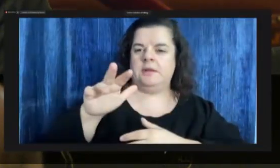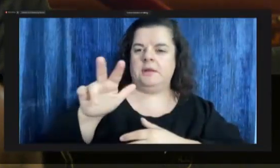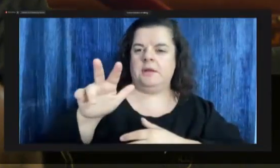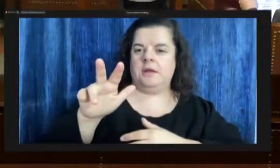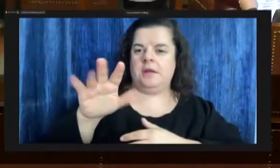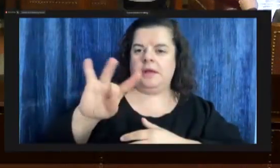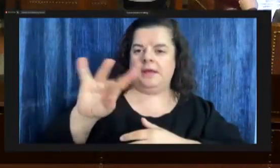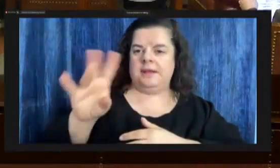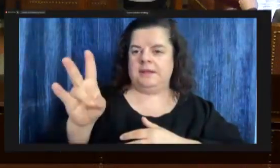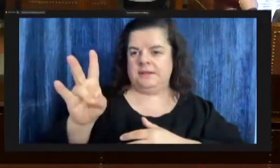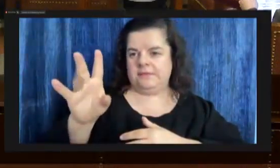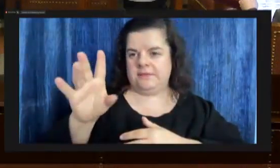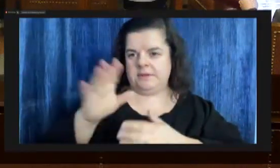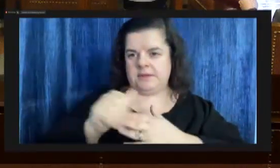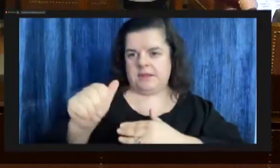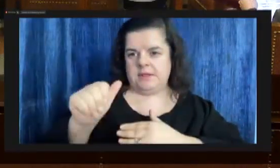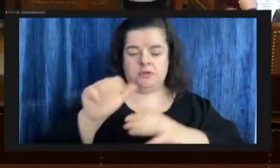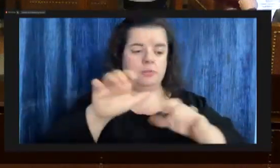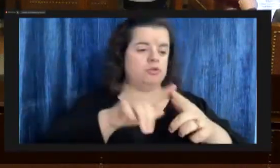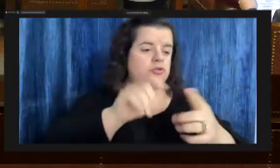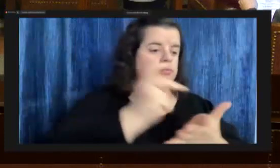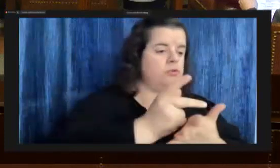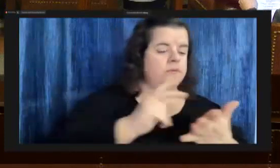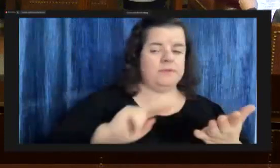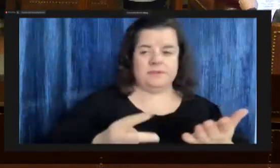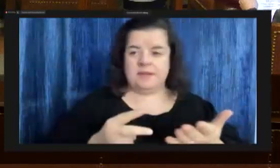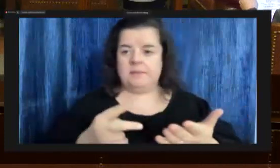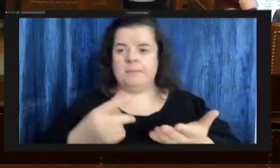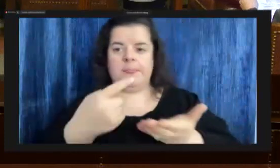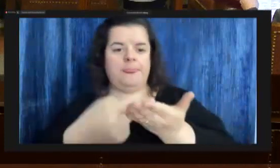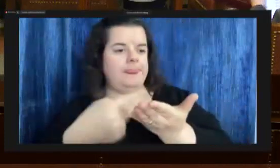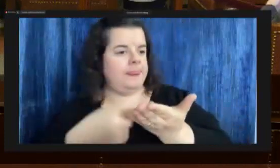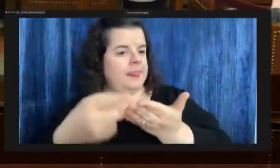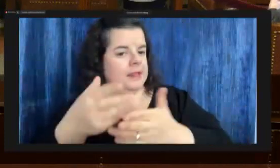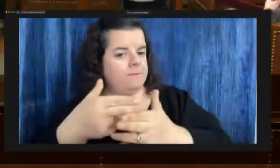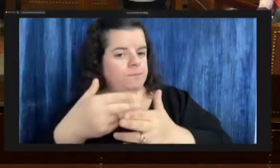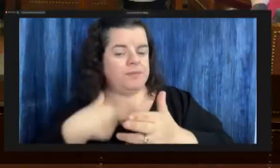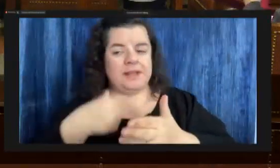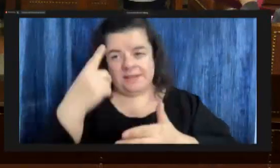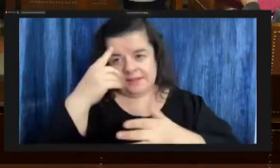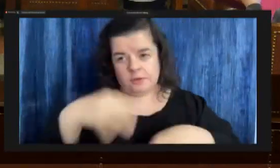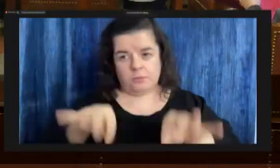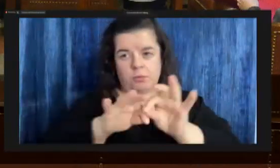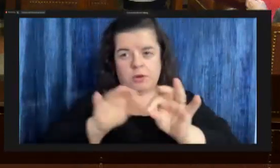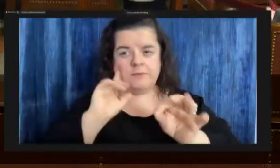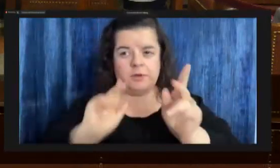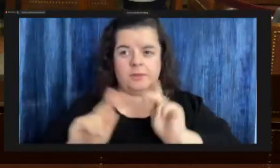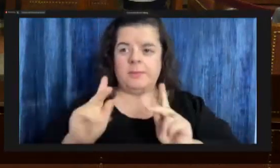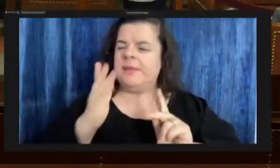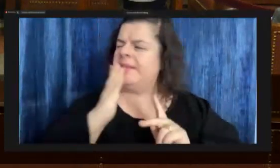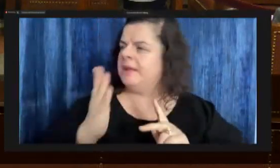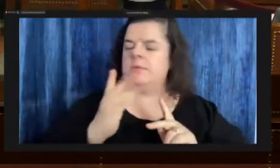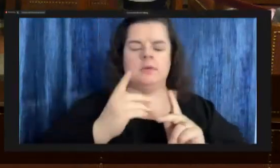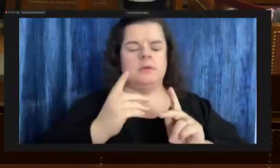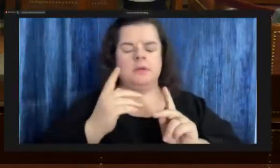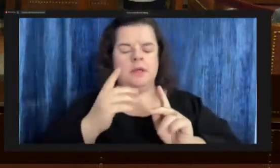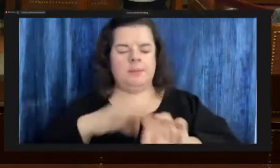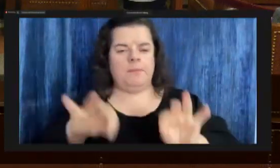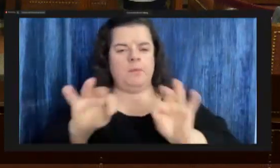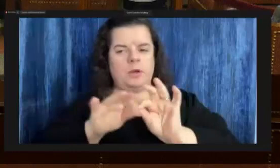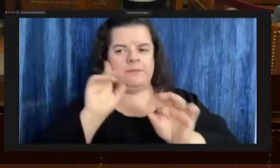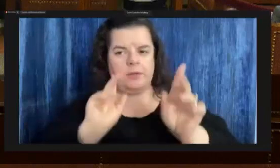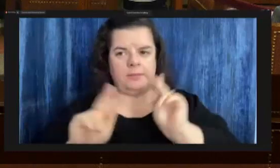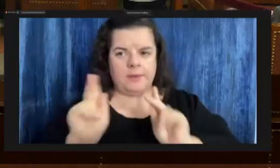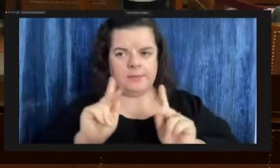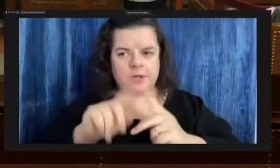$33,087. Motion to approve. Second. Any discussion? Yeah, just briefly. I think it's important for the public. Thank you, Mr. Chair. I think it's just important for the public